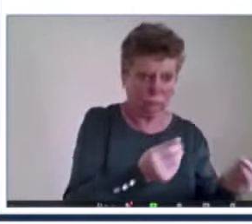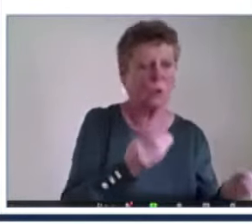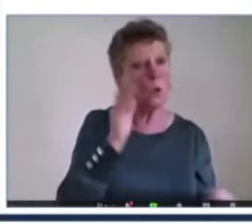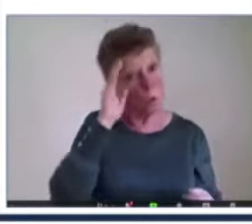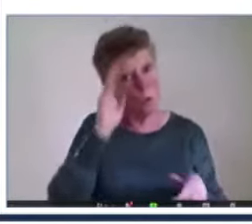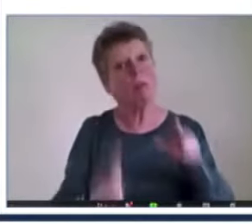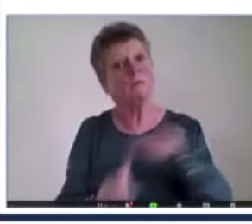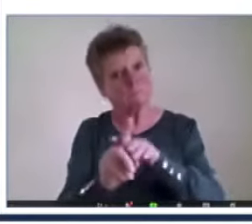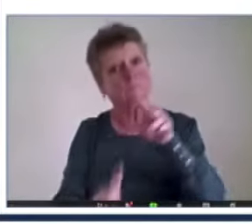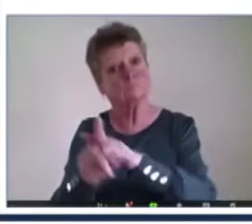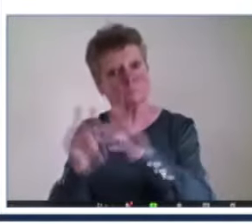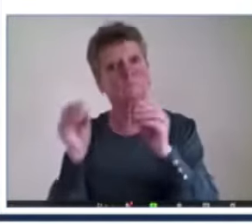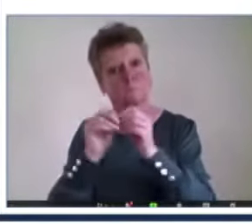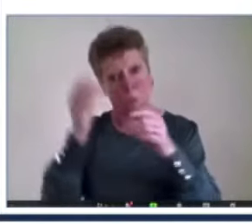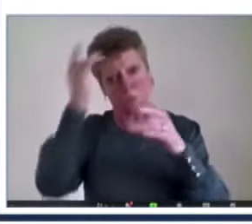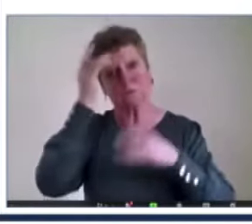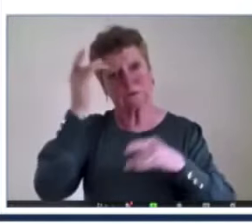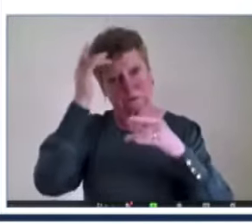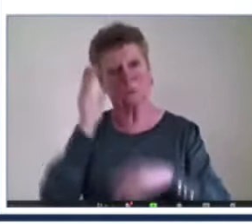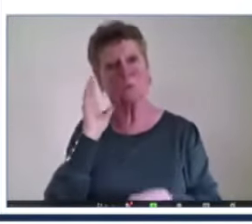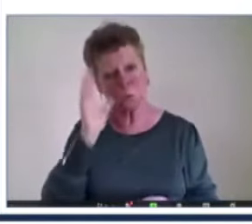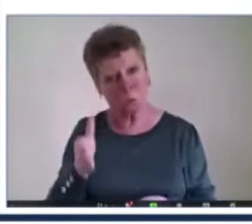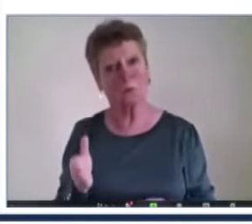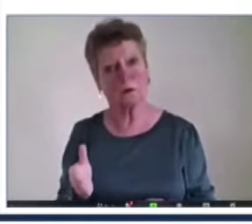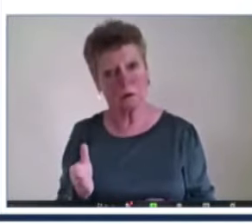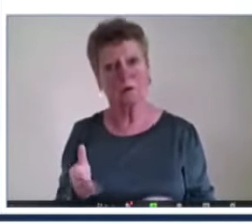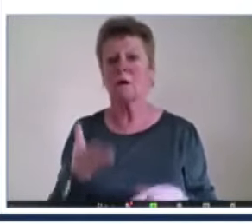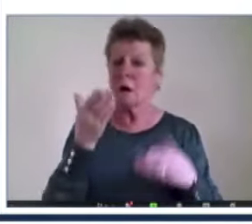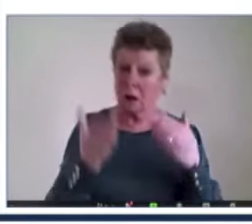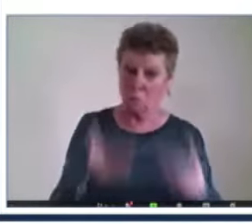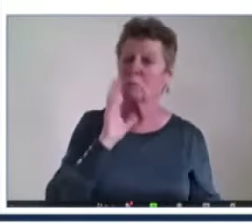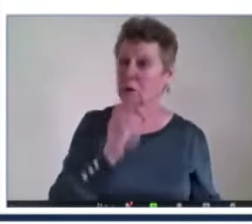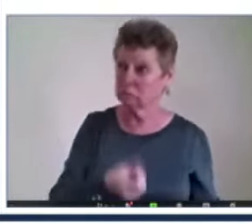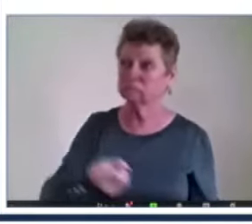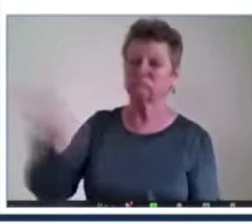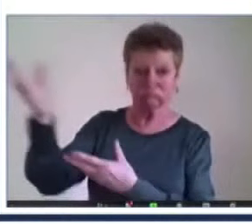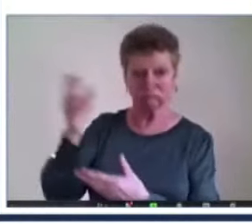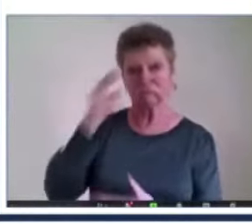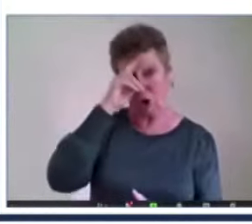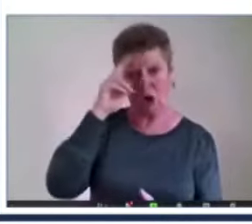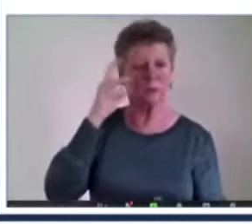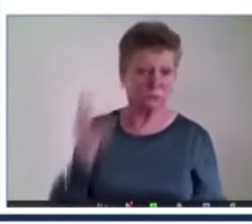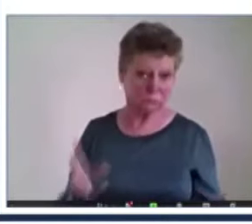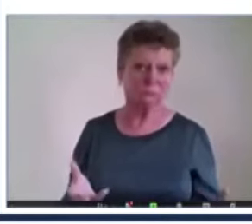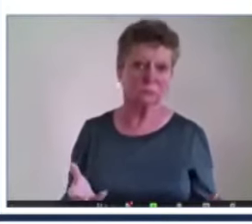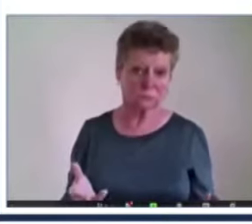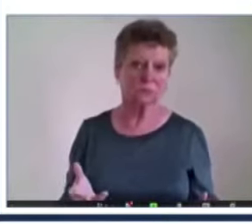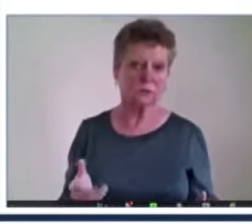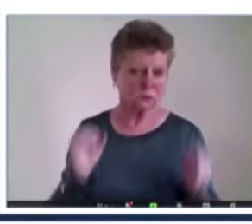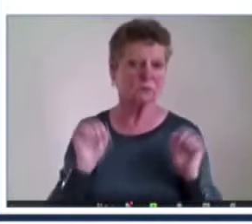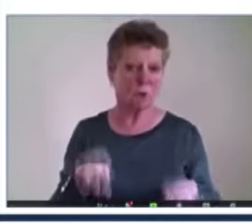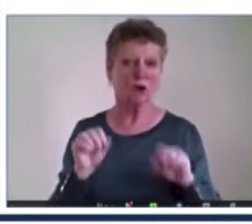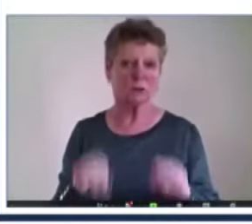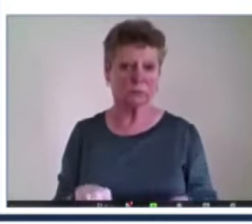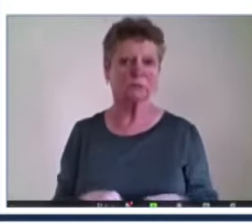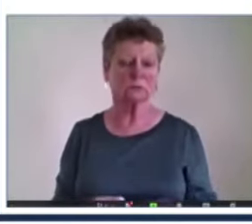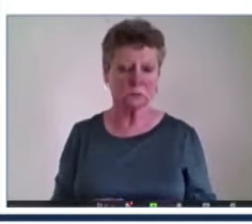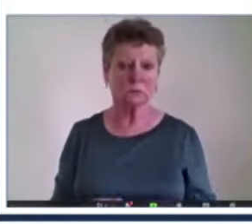a possibility of having more hospitalizations, and therefore there's a possibility of having more